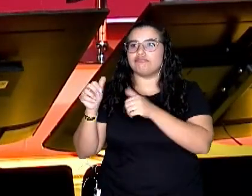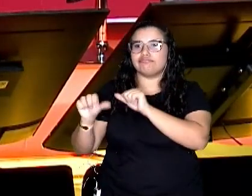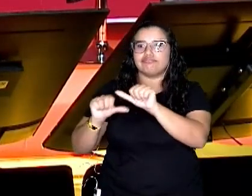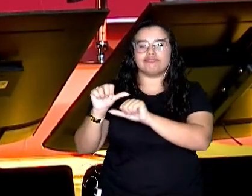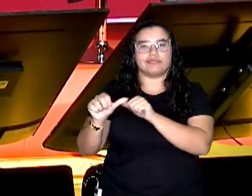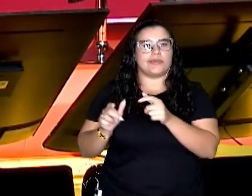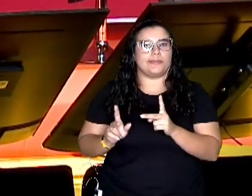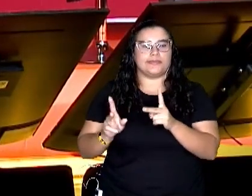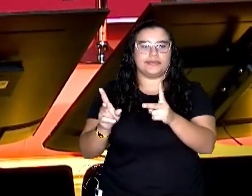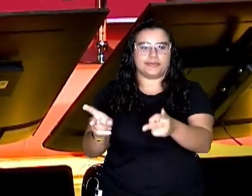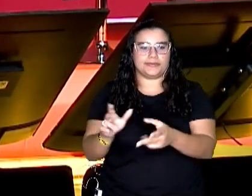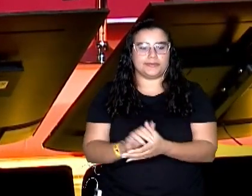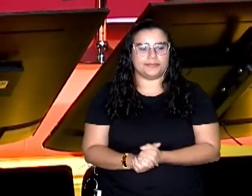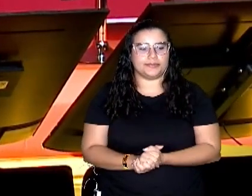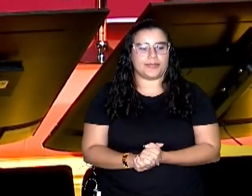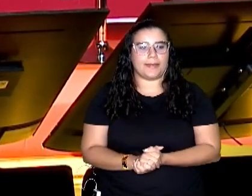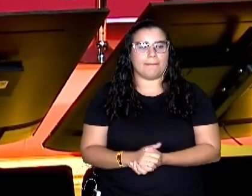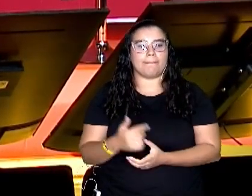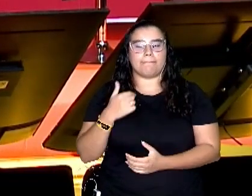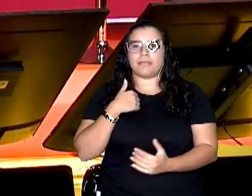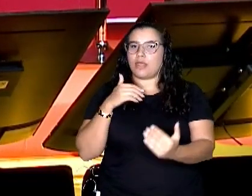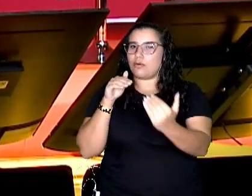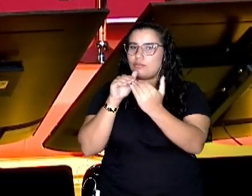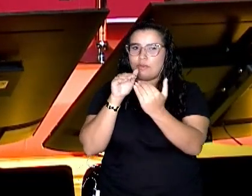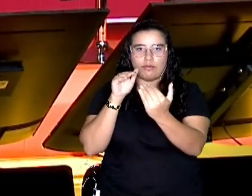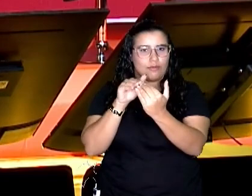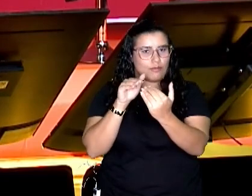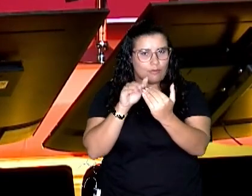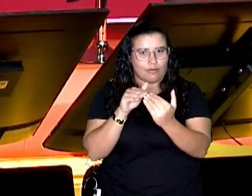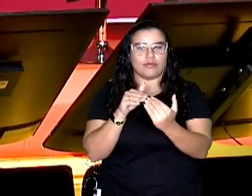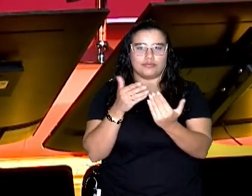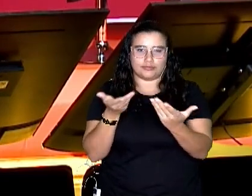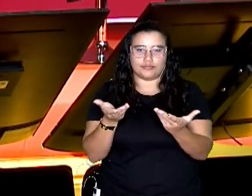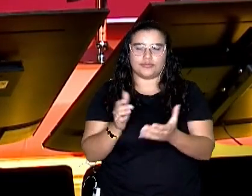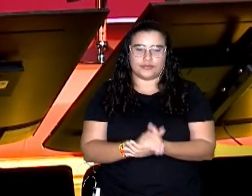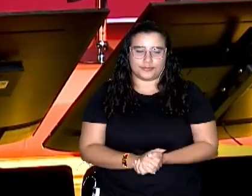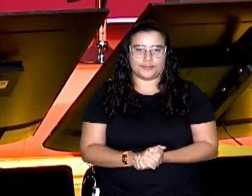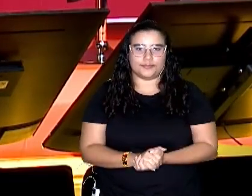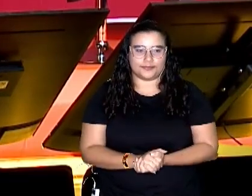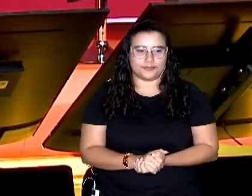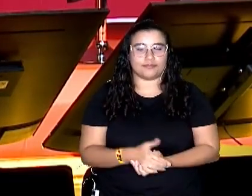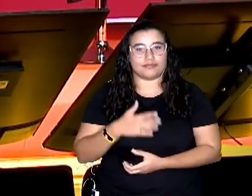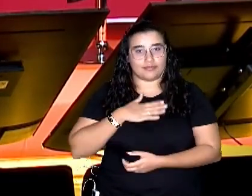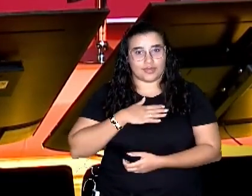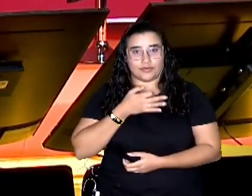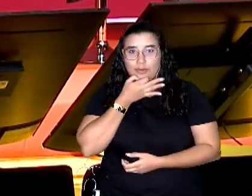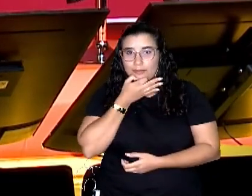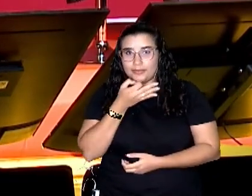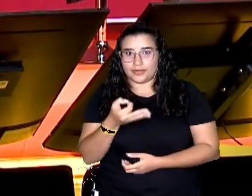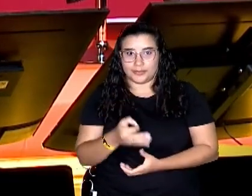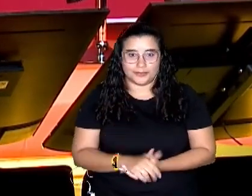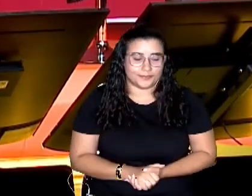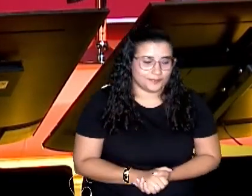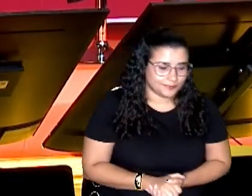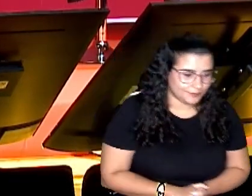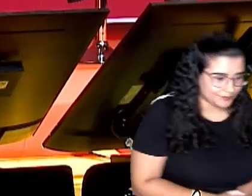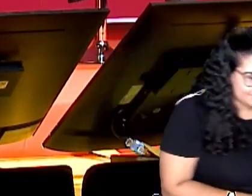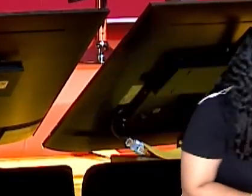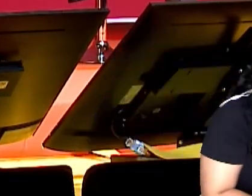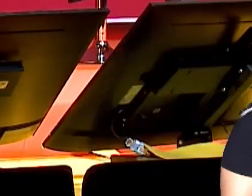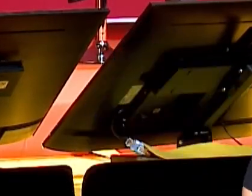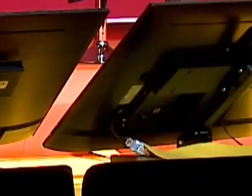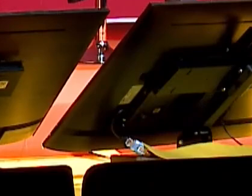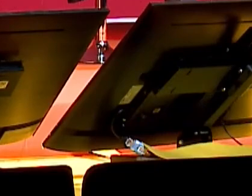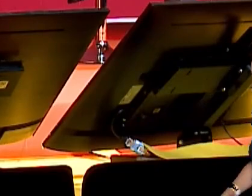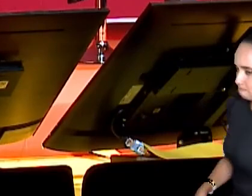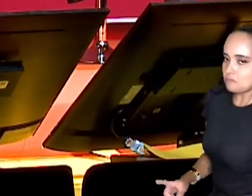I couldn't agree more. By the way, in our opinion, it should be there all the time, in any kind of decision. Okay. You know what? Let